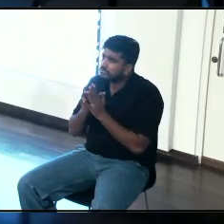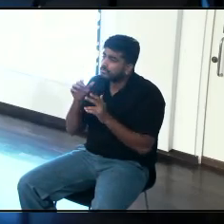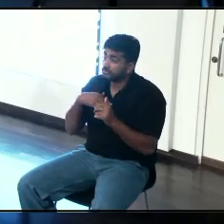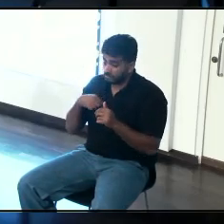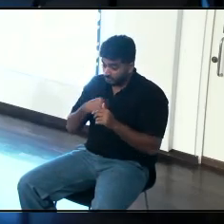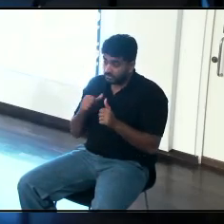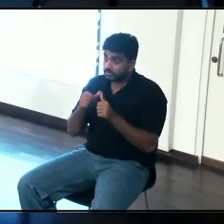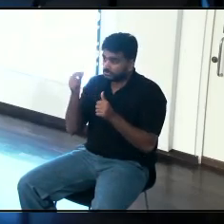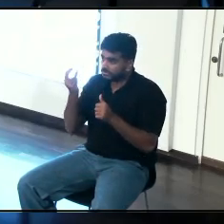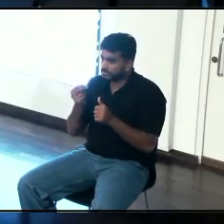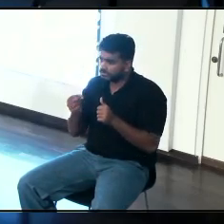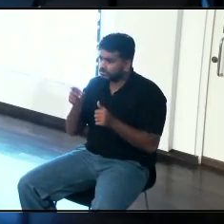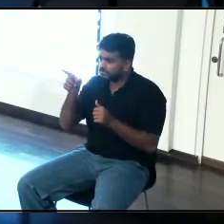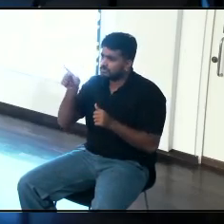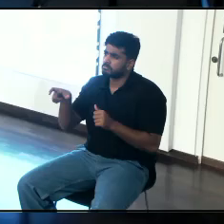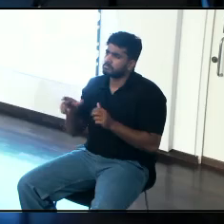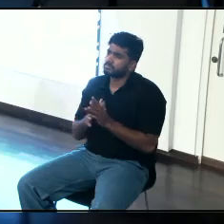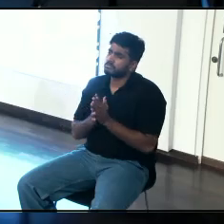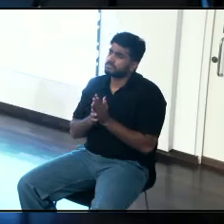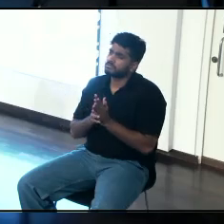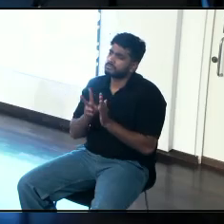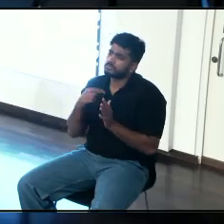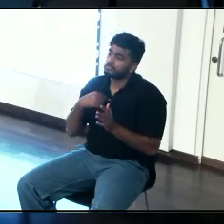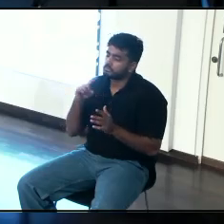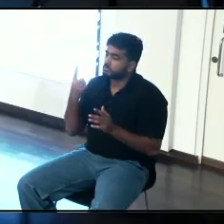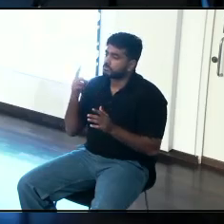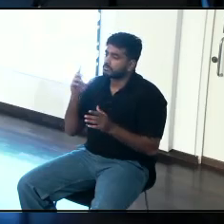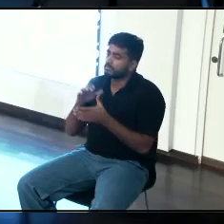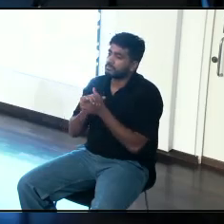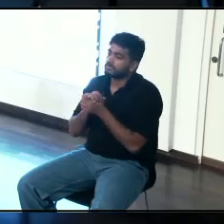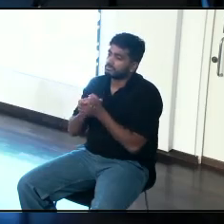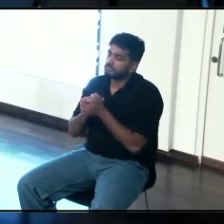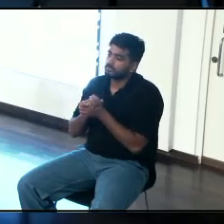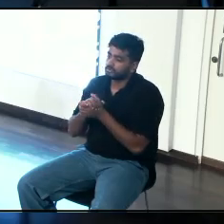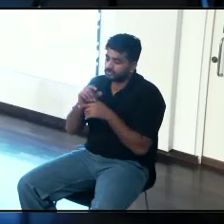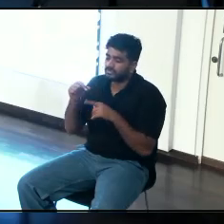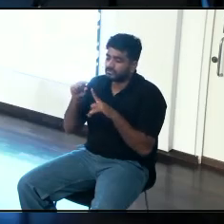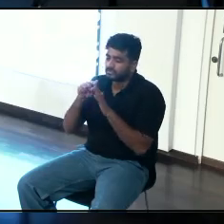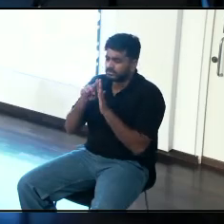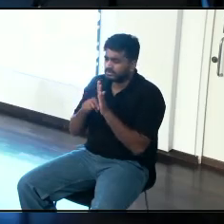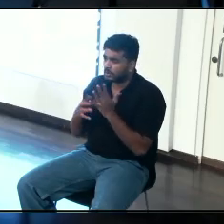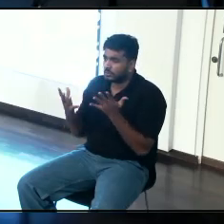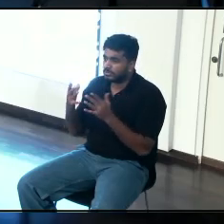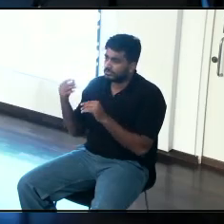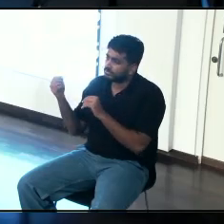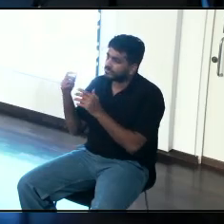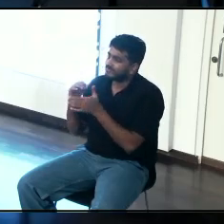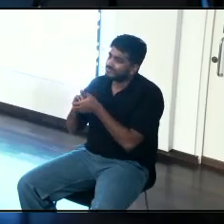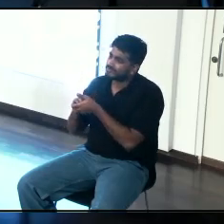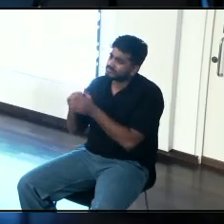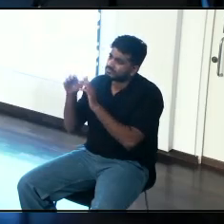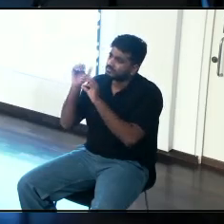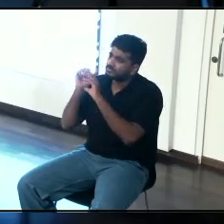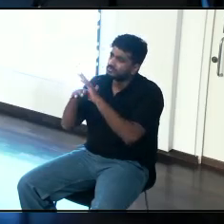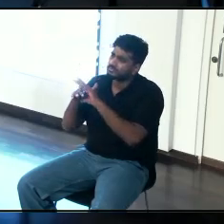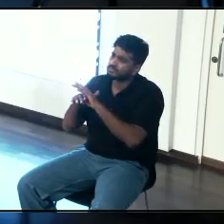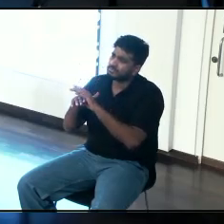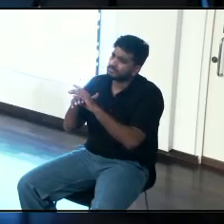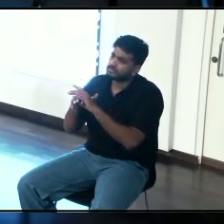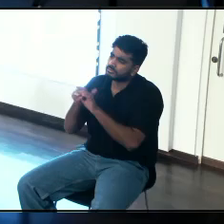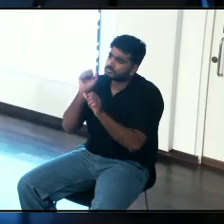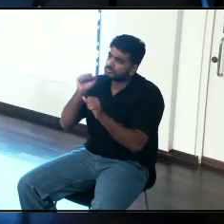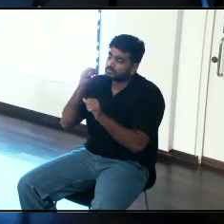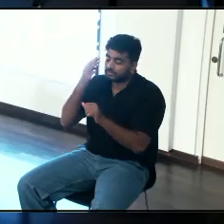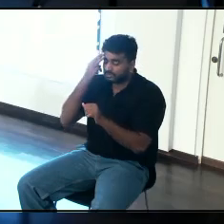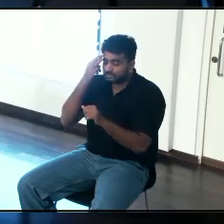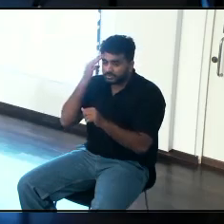art educator. One of my friends sent about this program, and the memory